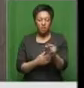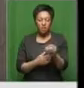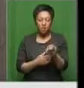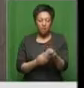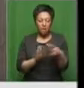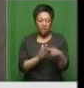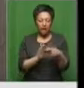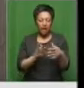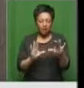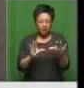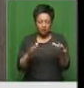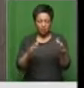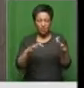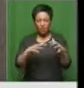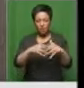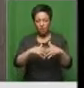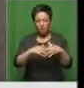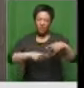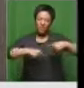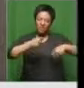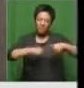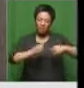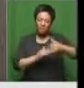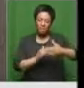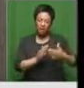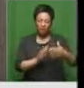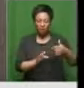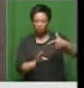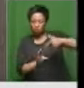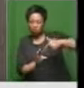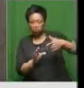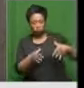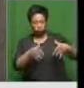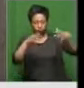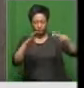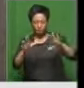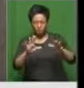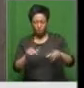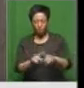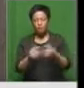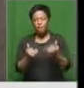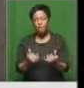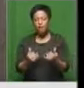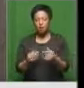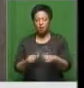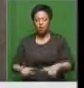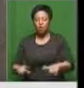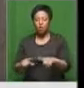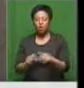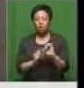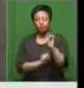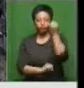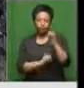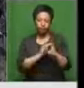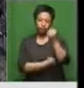example, which have started to introduce the flexible packaging as a compostable option. But for local manufacturing, that is on the very,